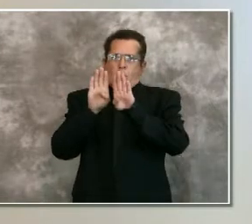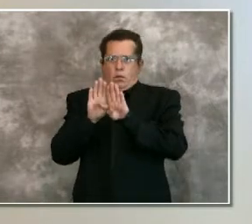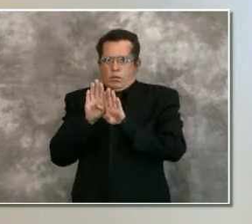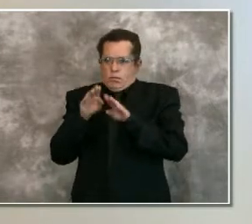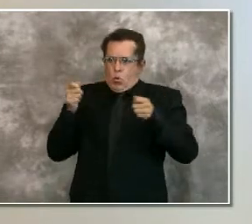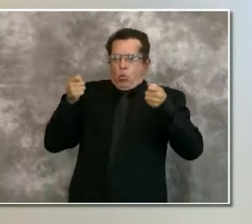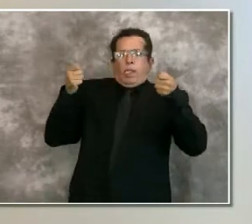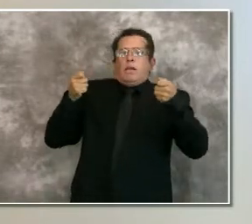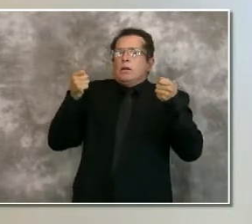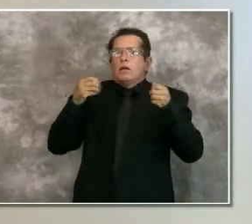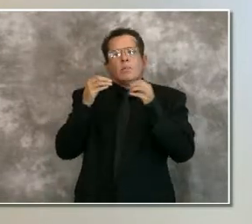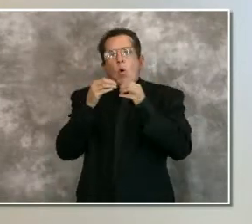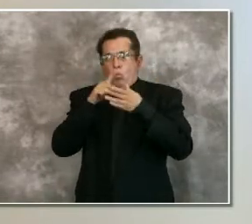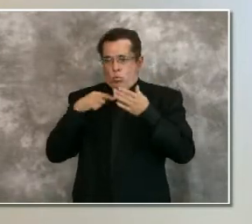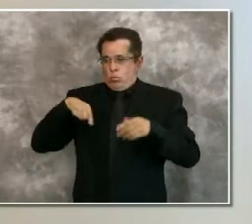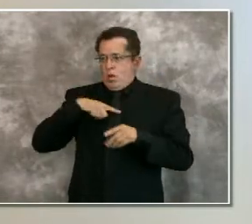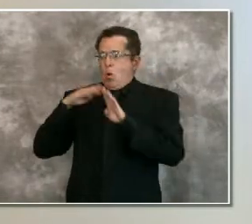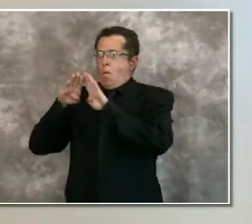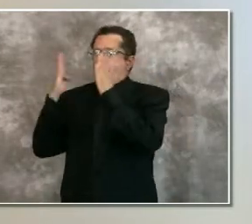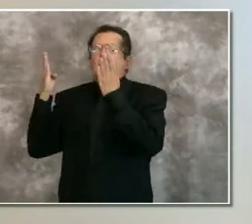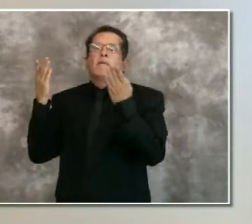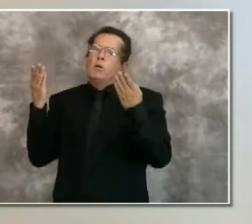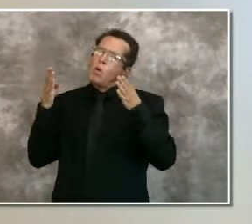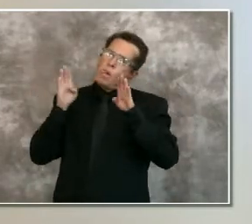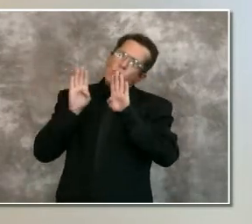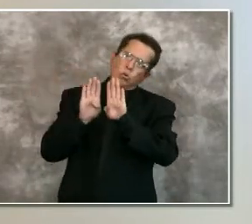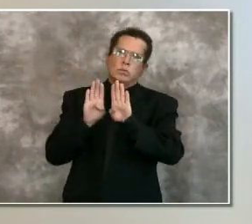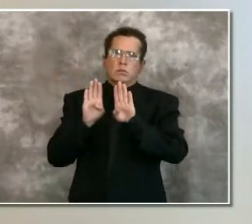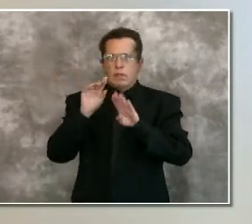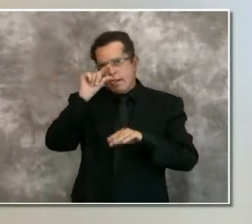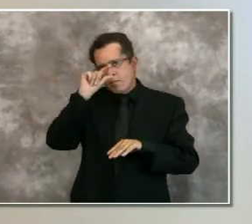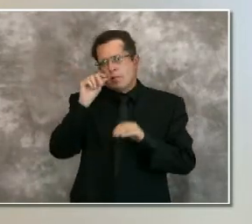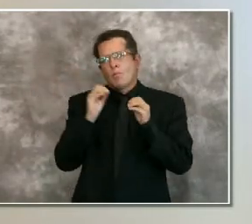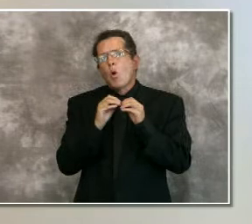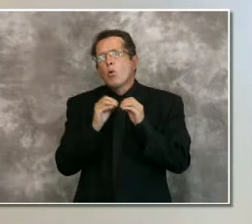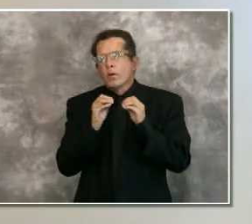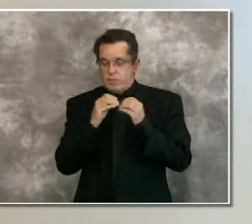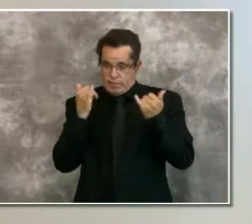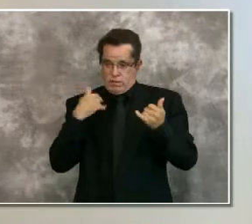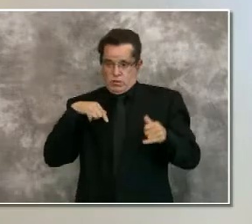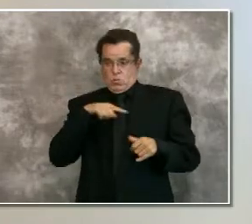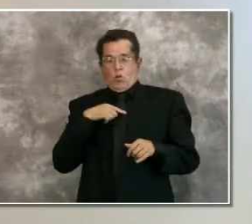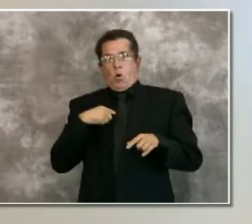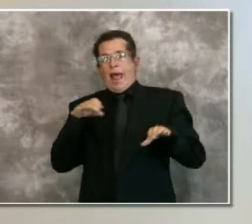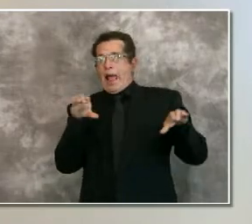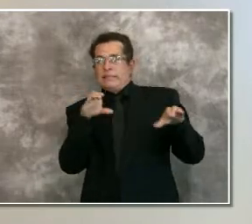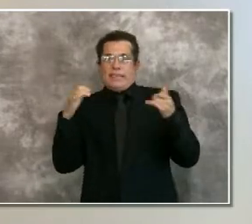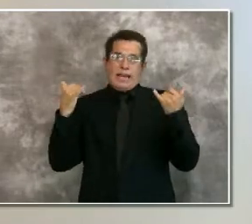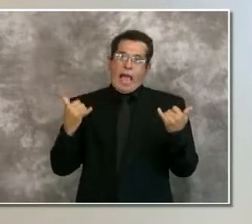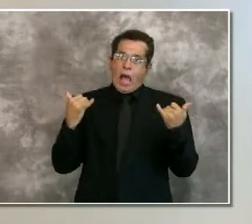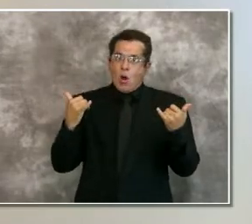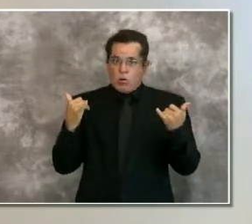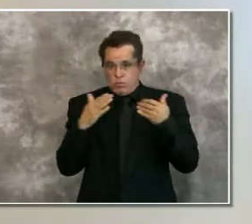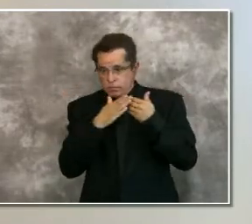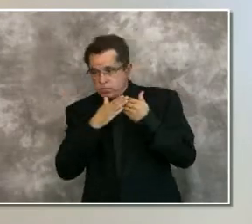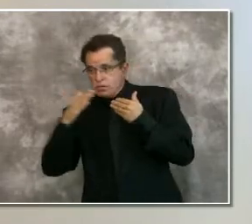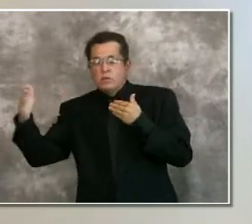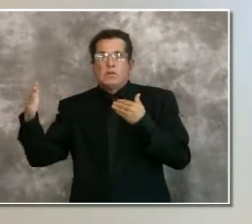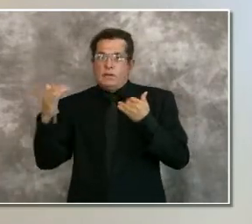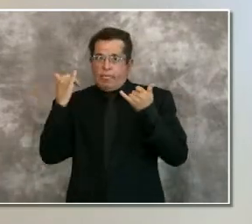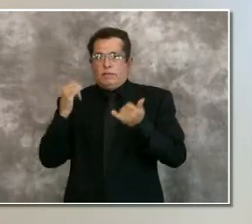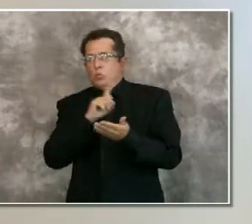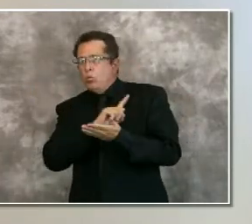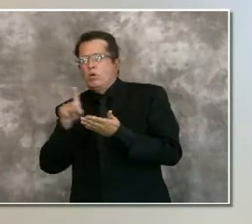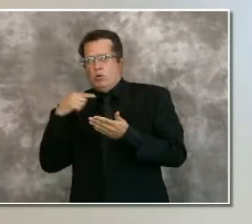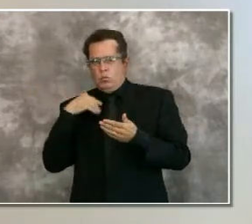of the things that we had reopened. Even with the actions that we are taking today and the actions that are likely to come throughout the course of